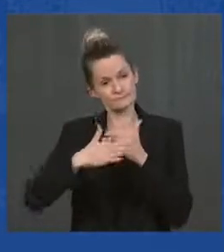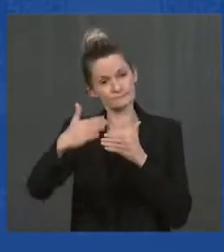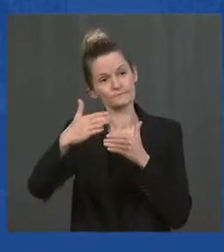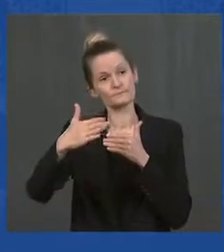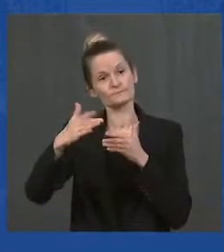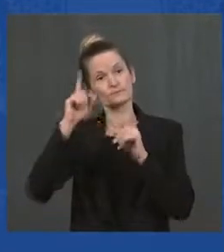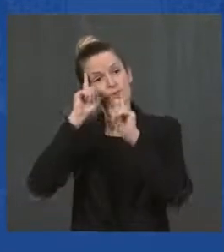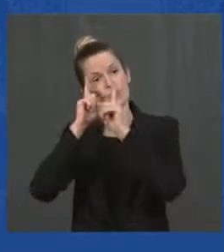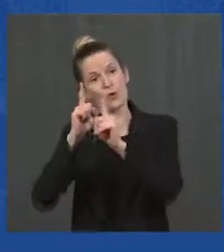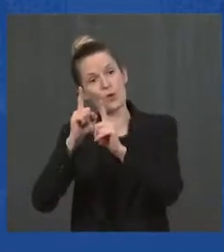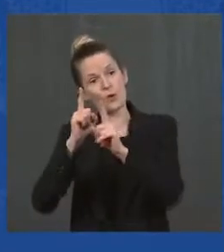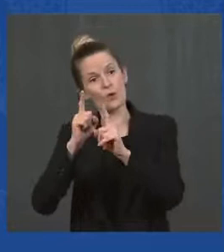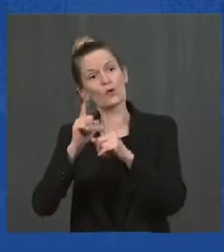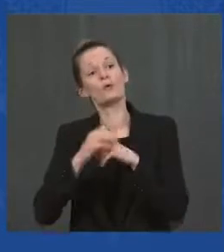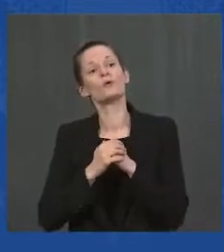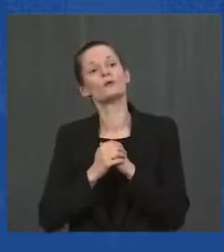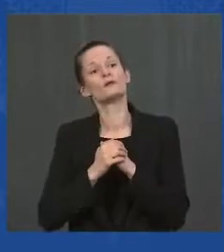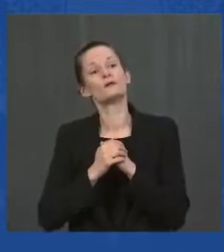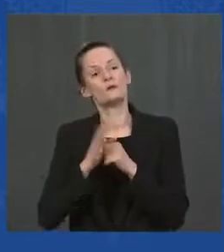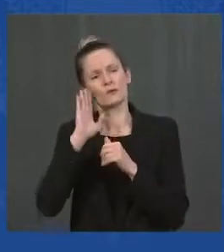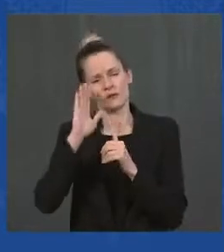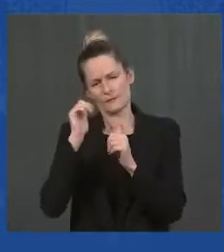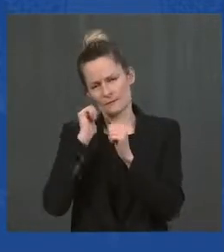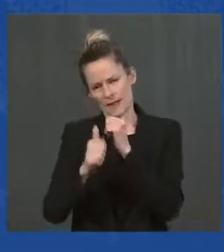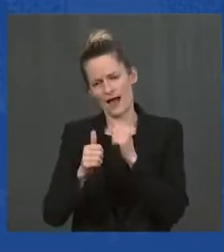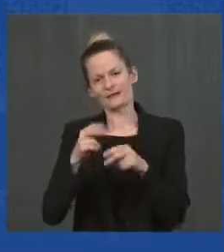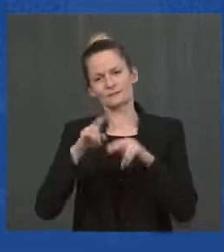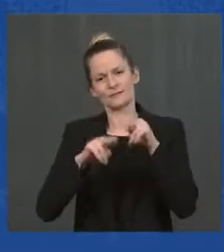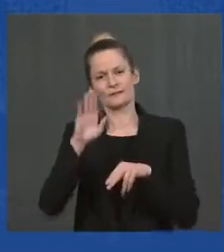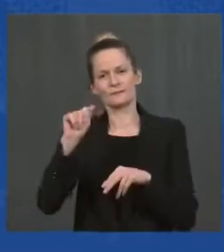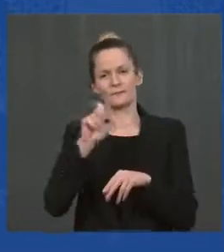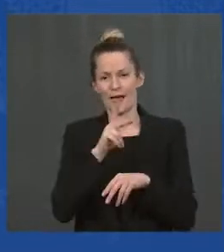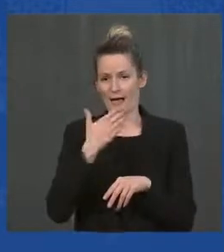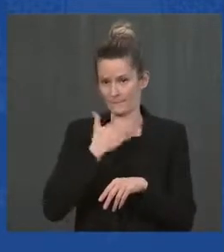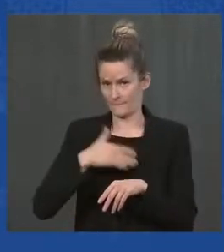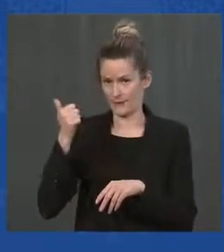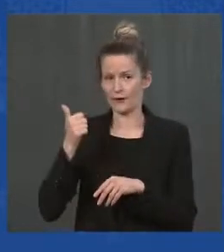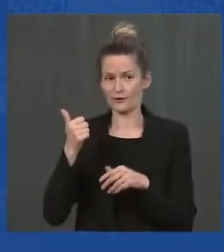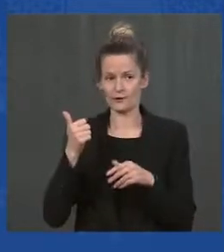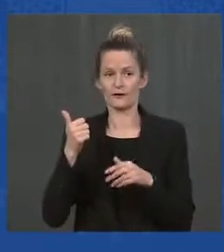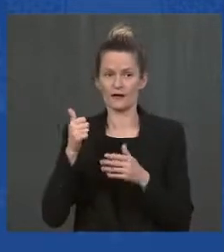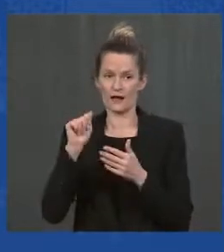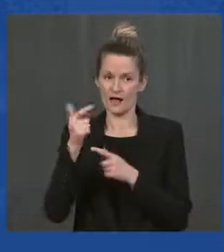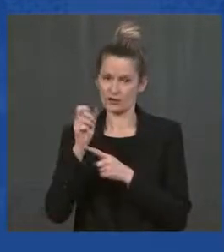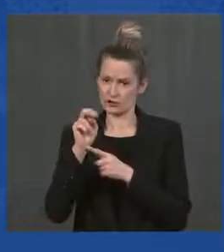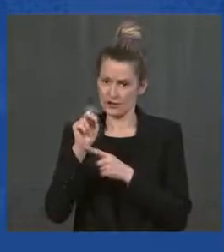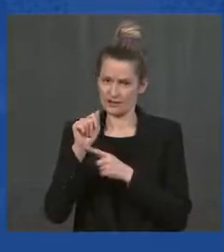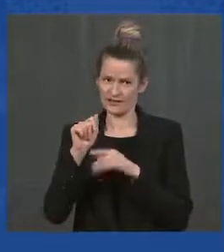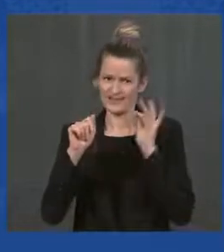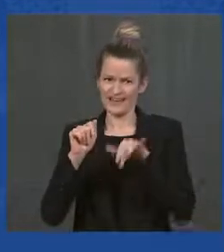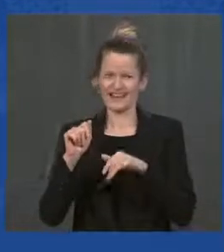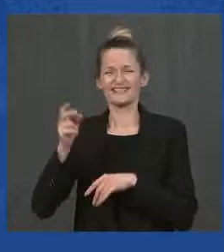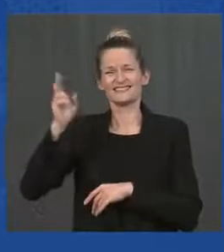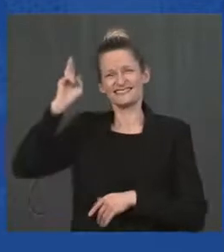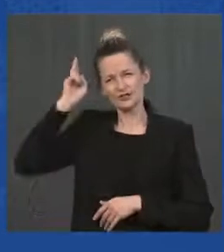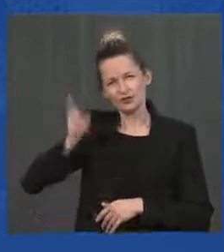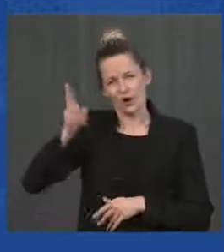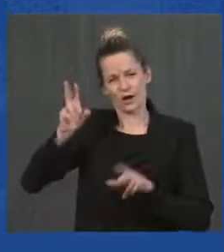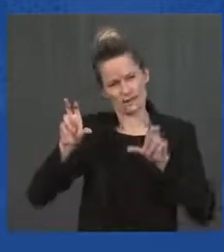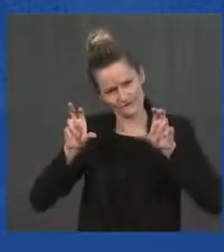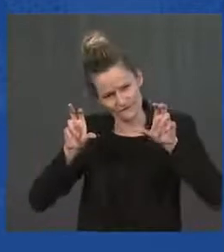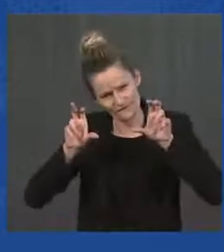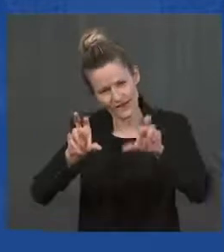pass the rest of my Build Back Better agenda. Once in a generation investments in our people, making housing more